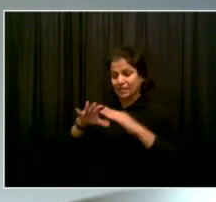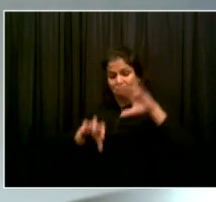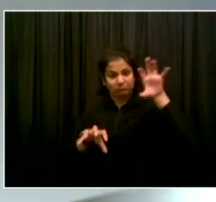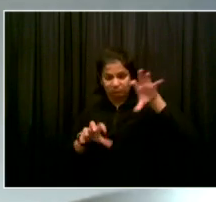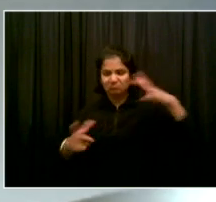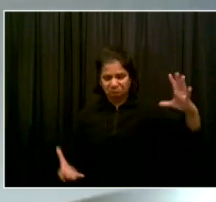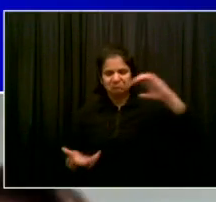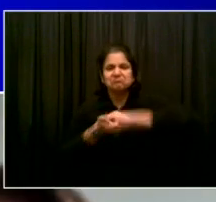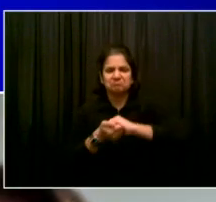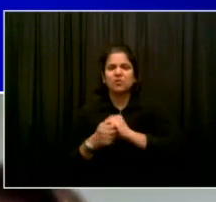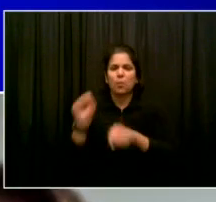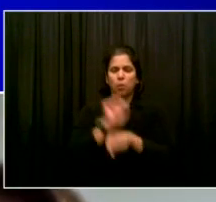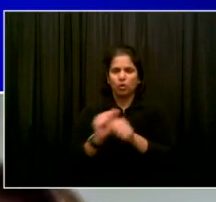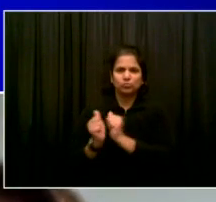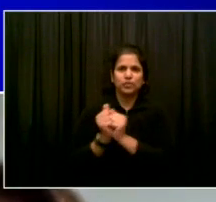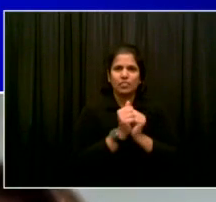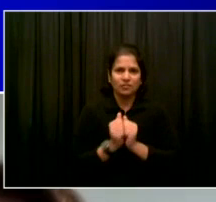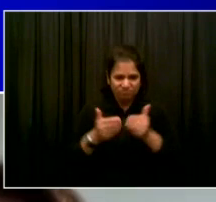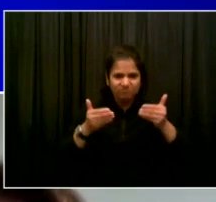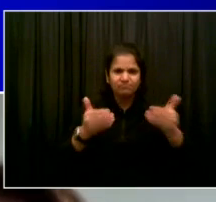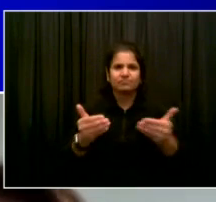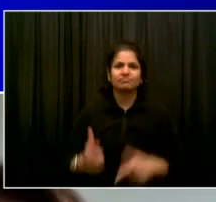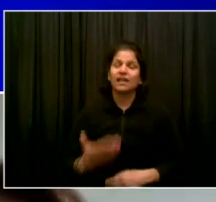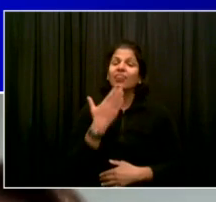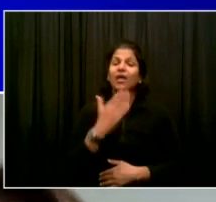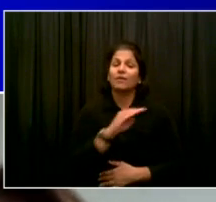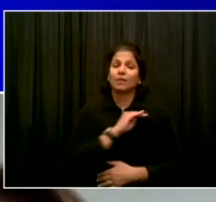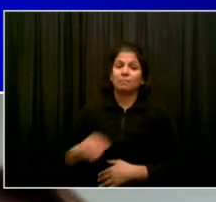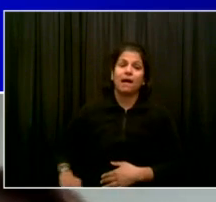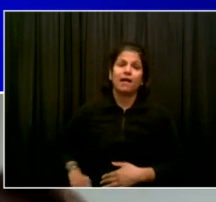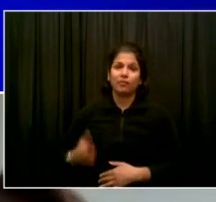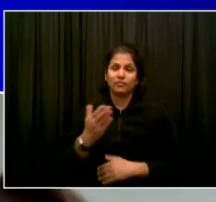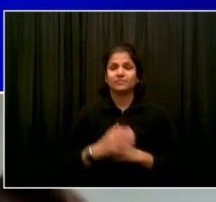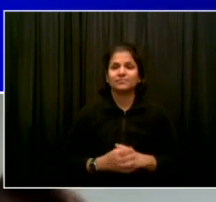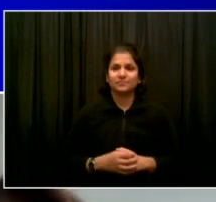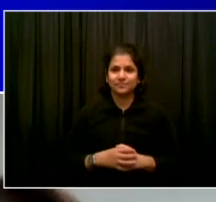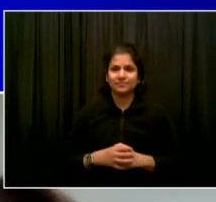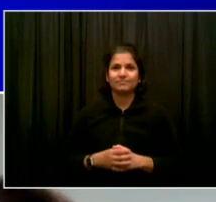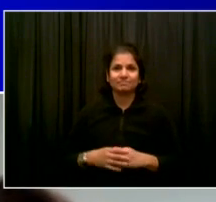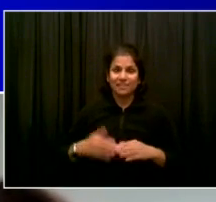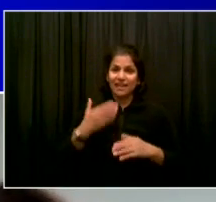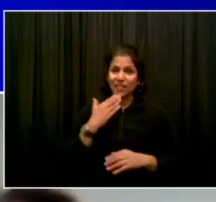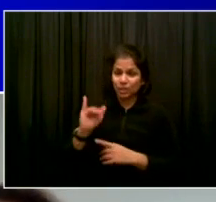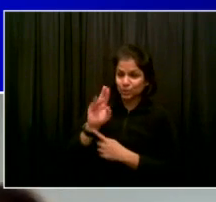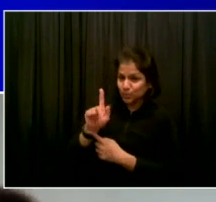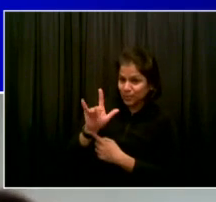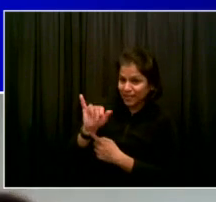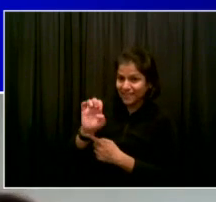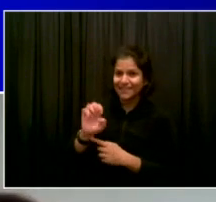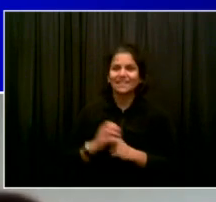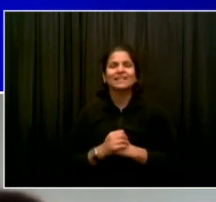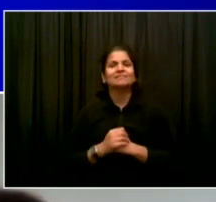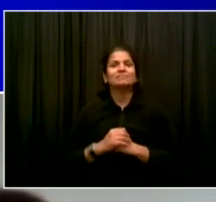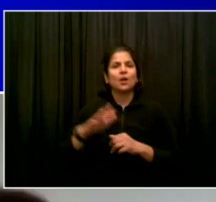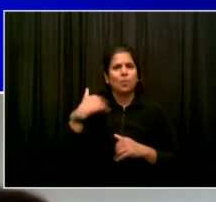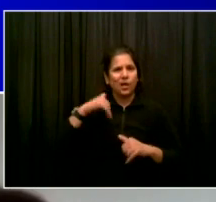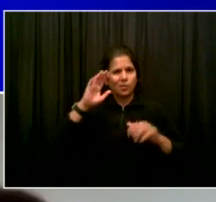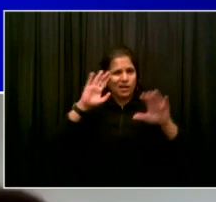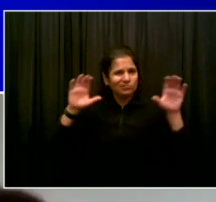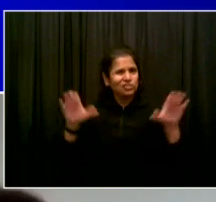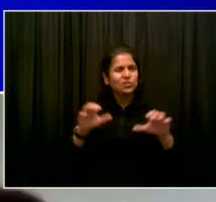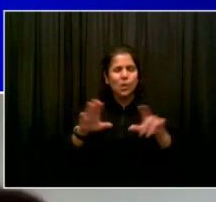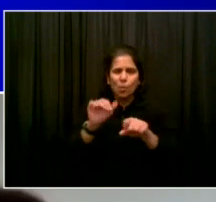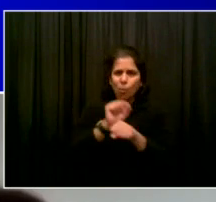much. Thank you, Julie. Thank you. And we are going to keep acting, and thank you for your great leadership as well. And I want to speak about one